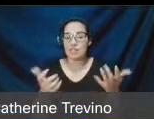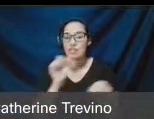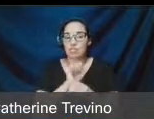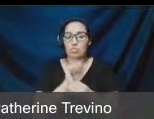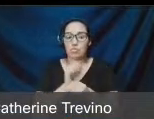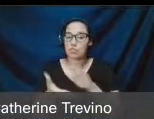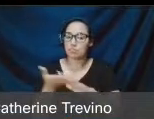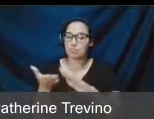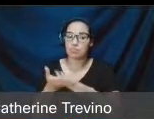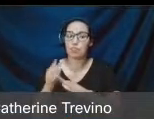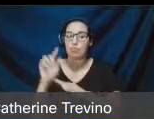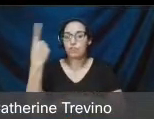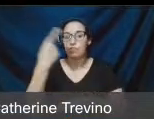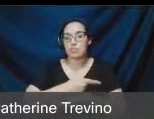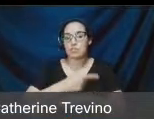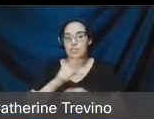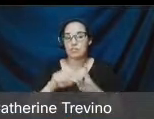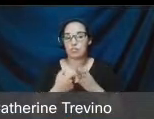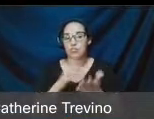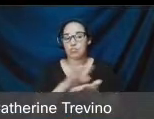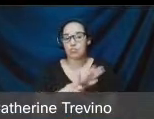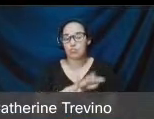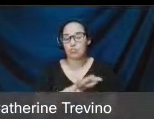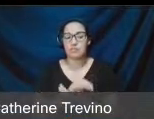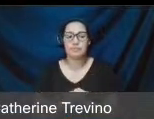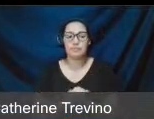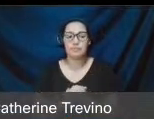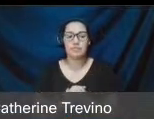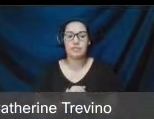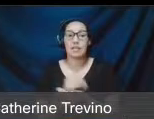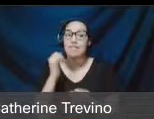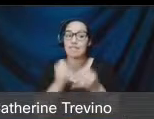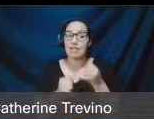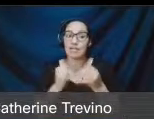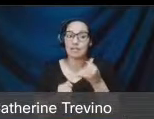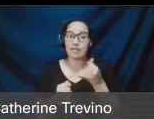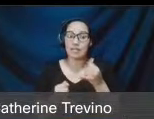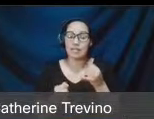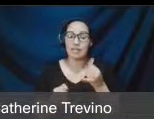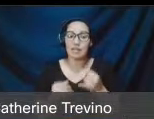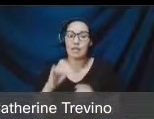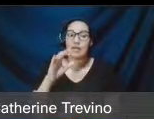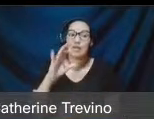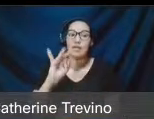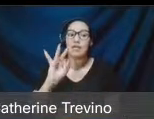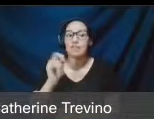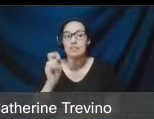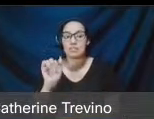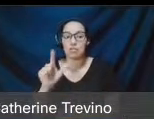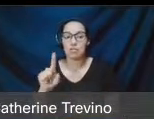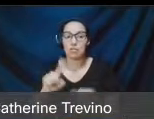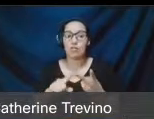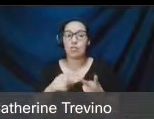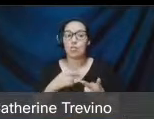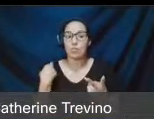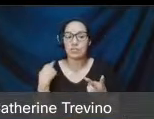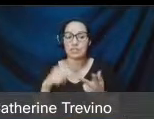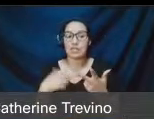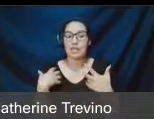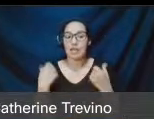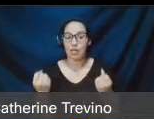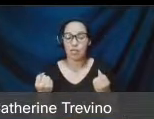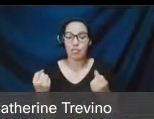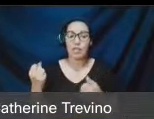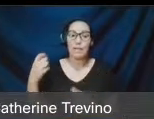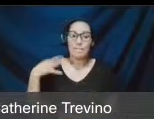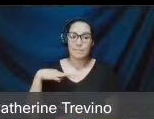school. And finally, fiscal health management and our risk and our health benefits and risk